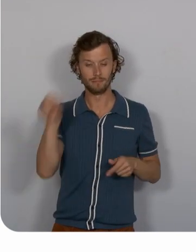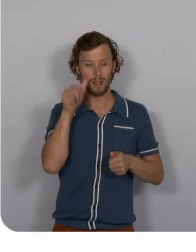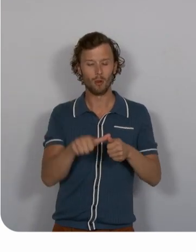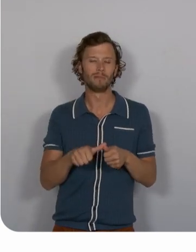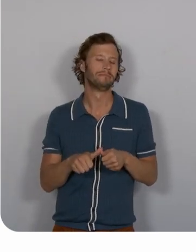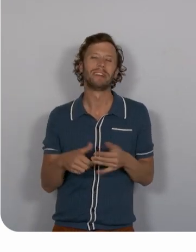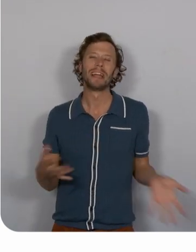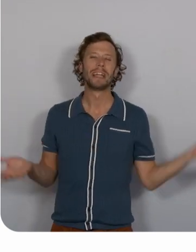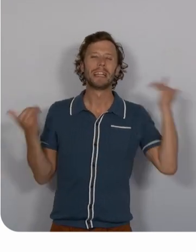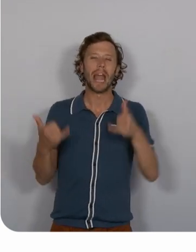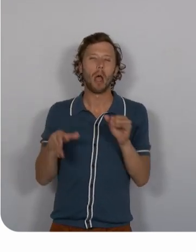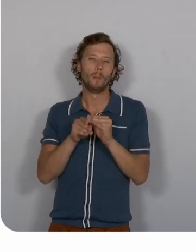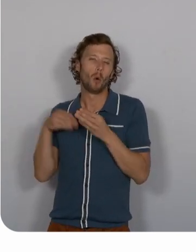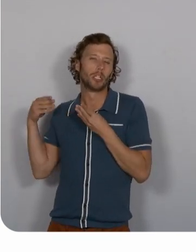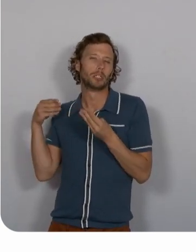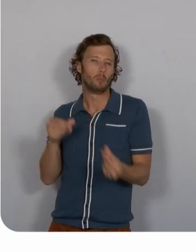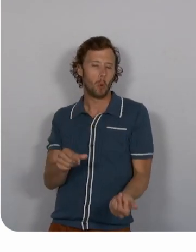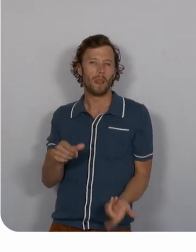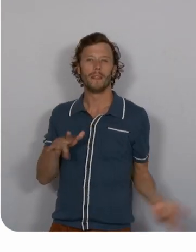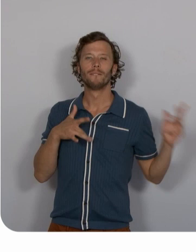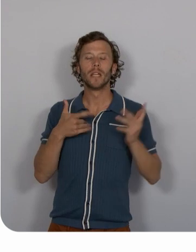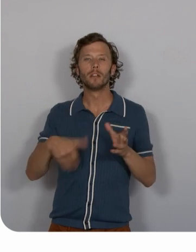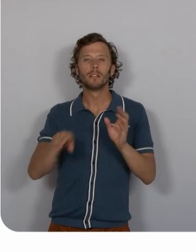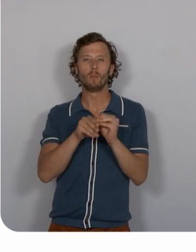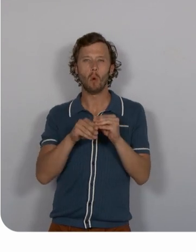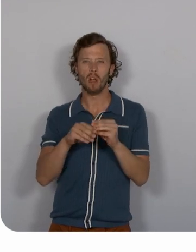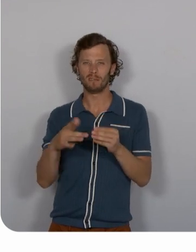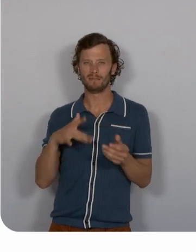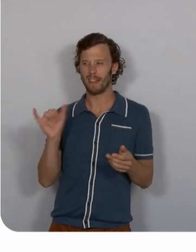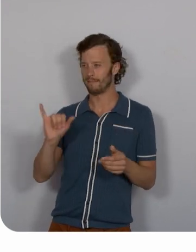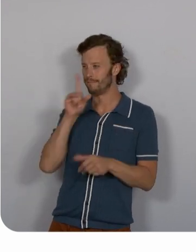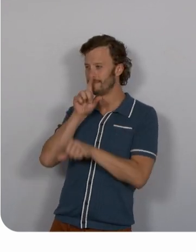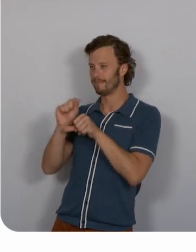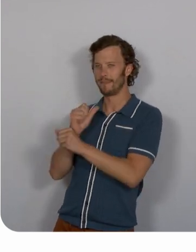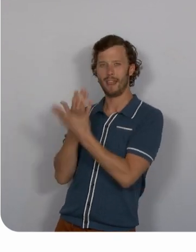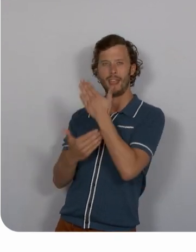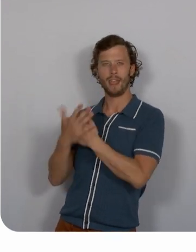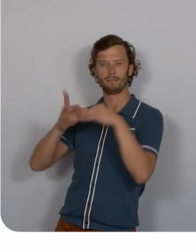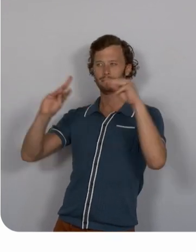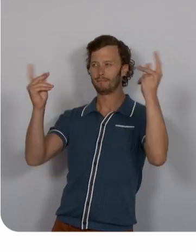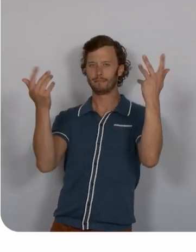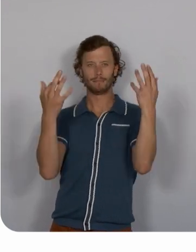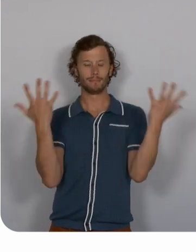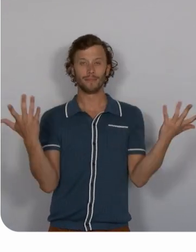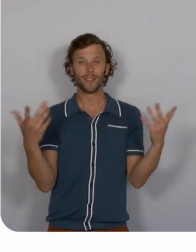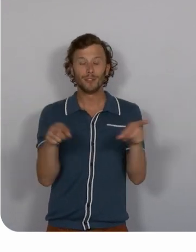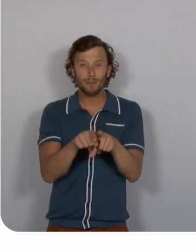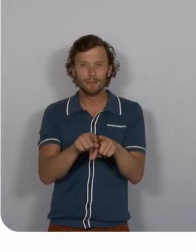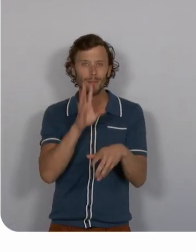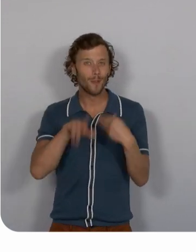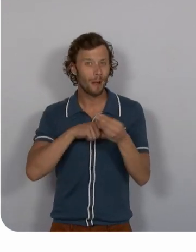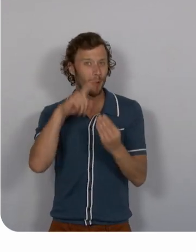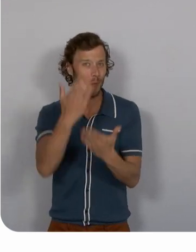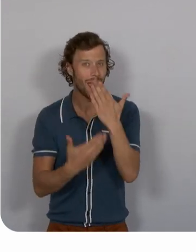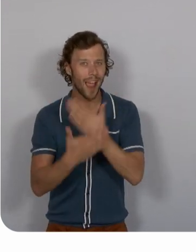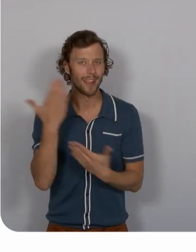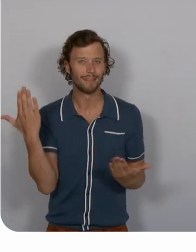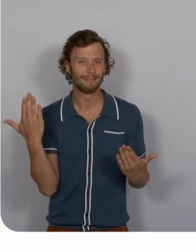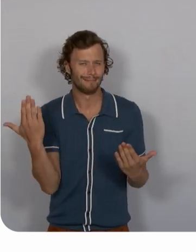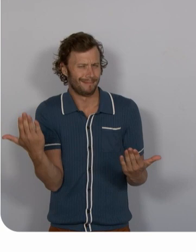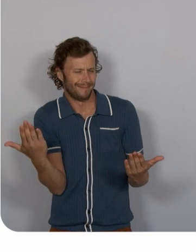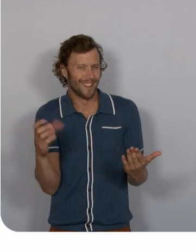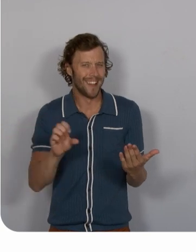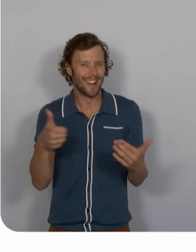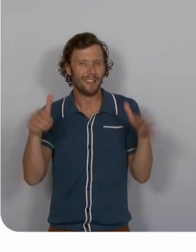design that feels like a natural extension of your hand. And of course, speaking of hands, that's another great way to use your Quest 3.